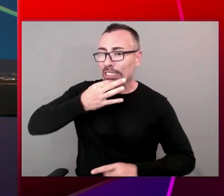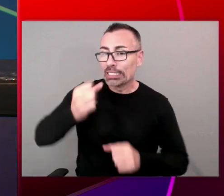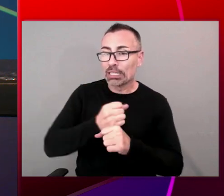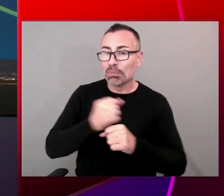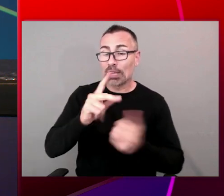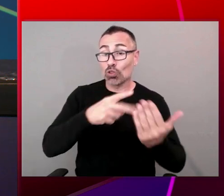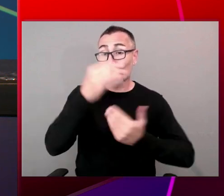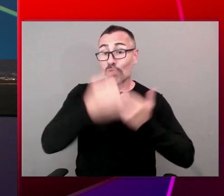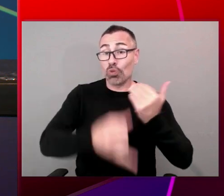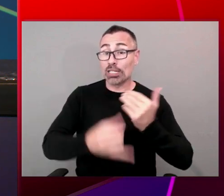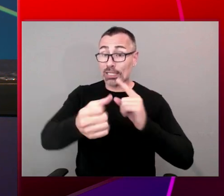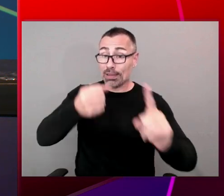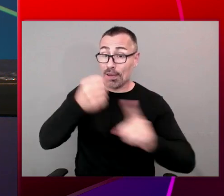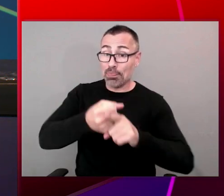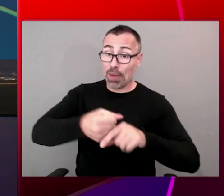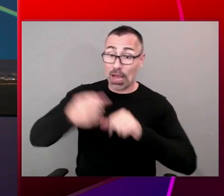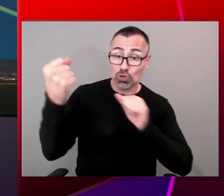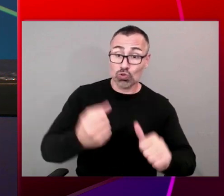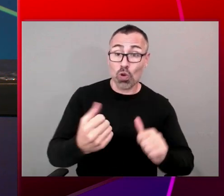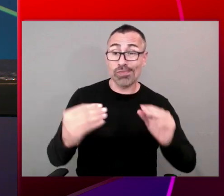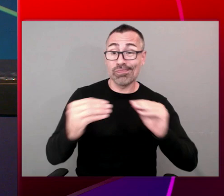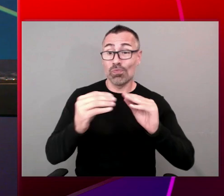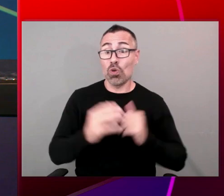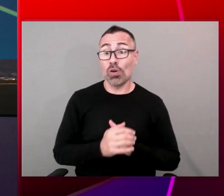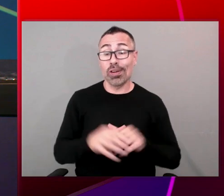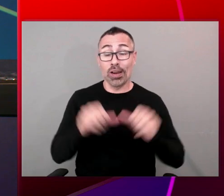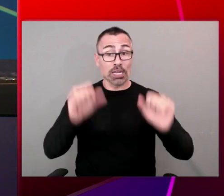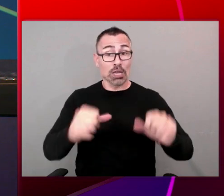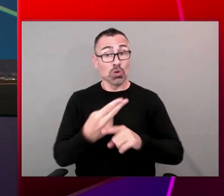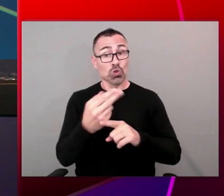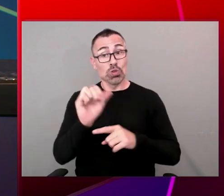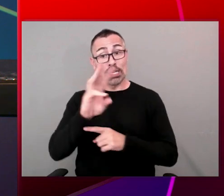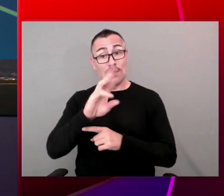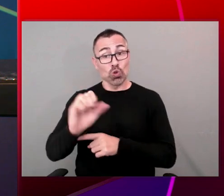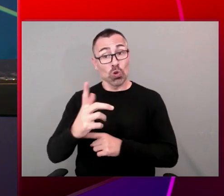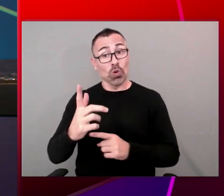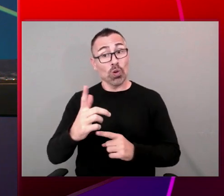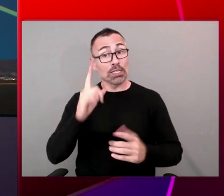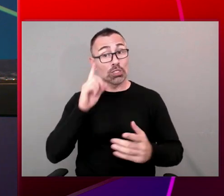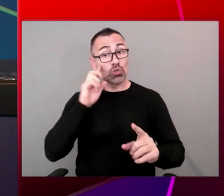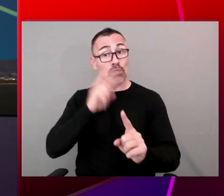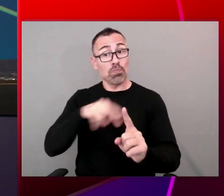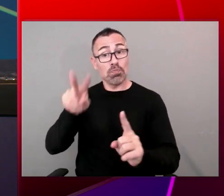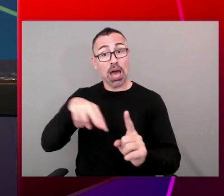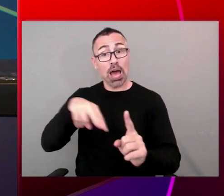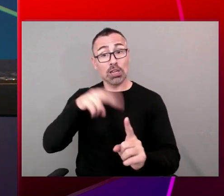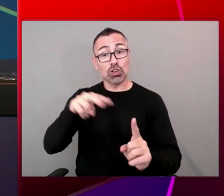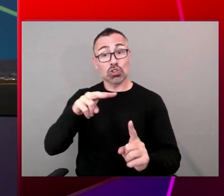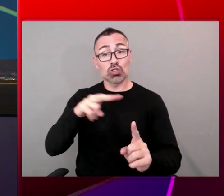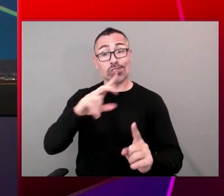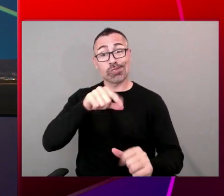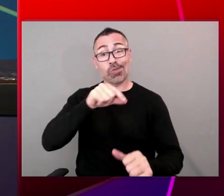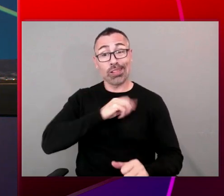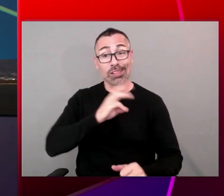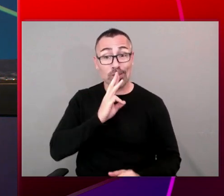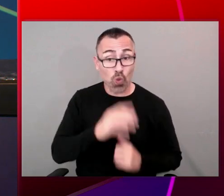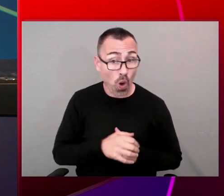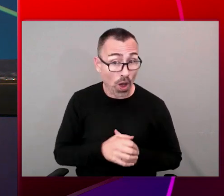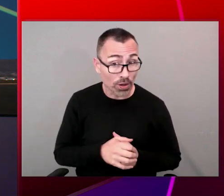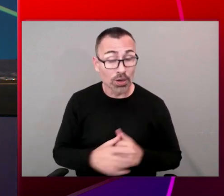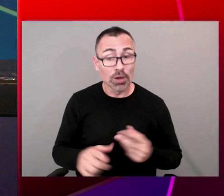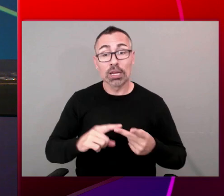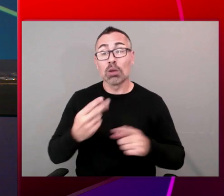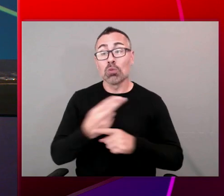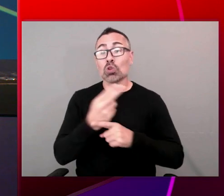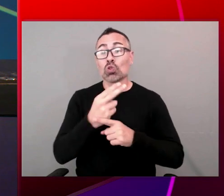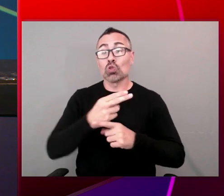use AWS services to monitor water quality remotely? Can we use satellite imagery hosted on AWS to